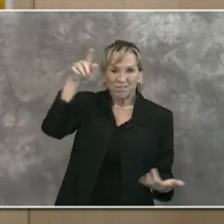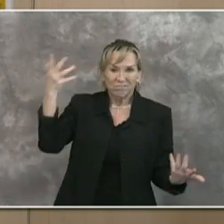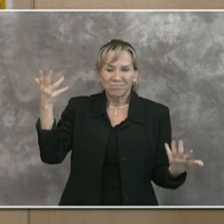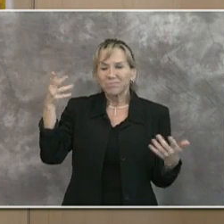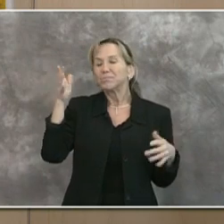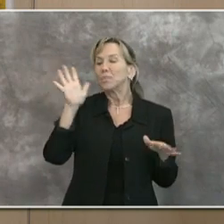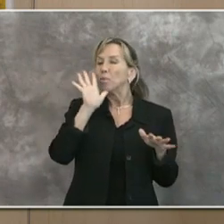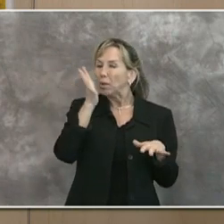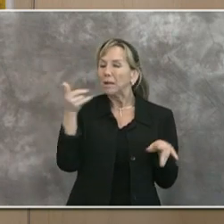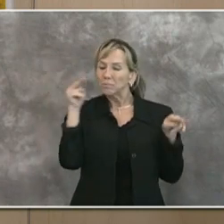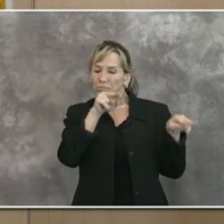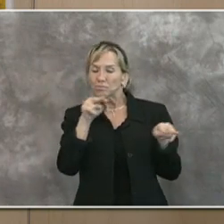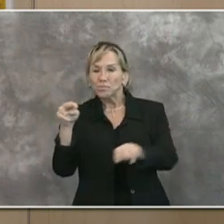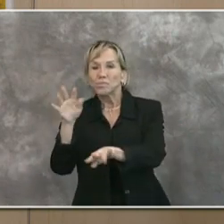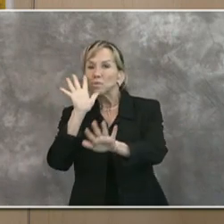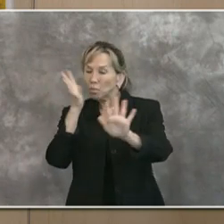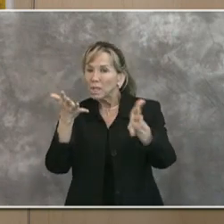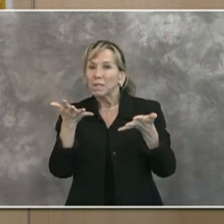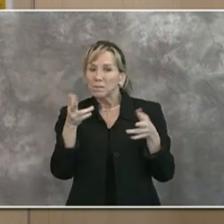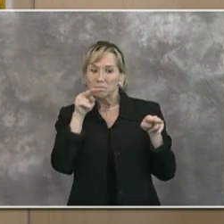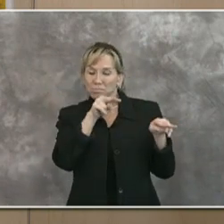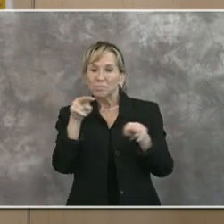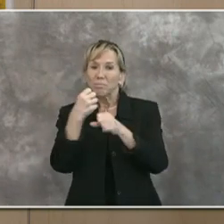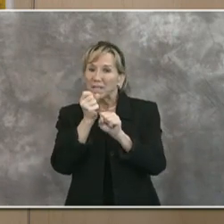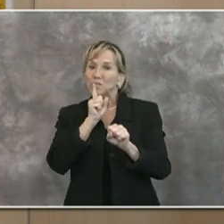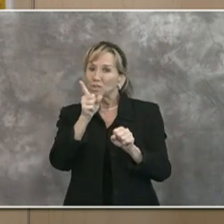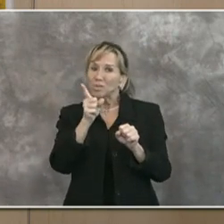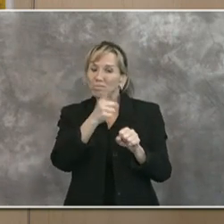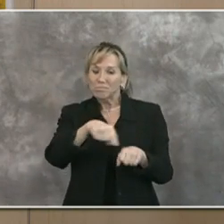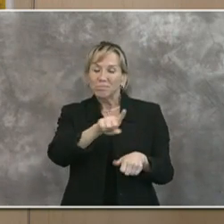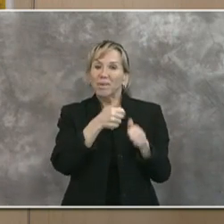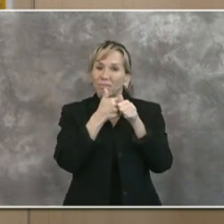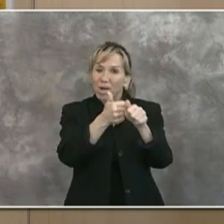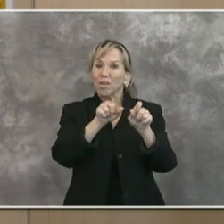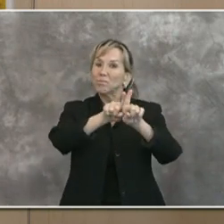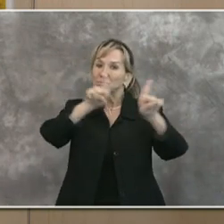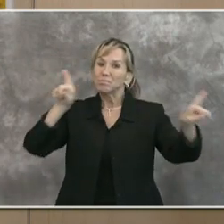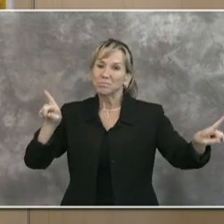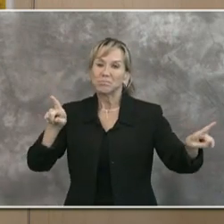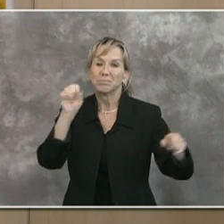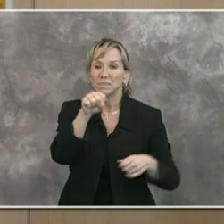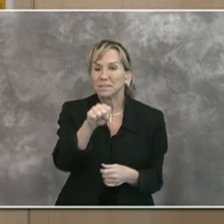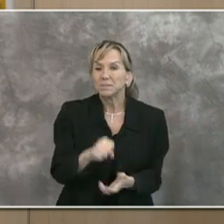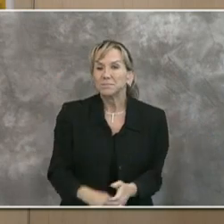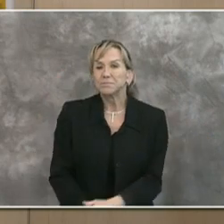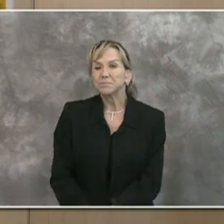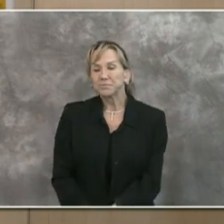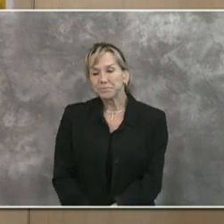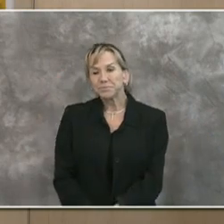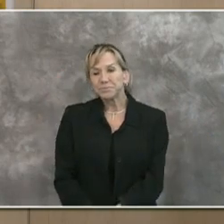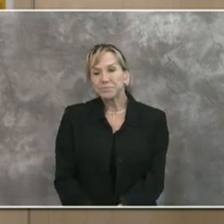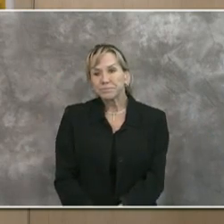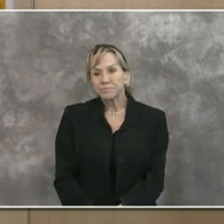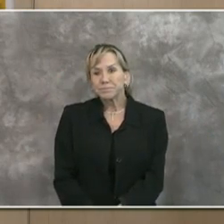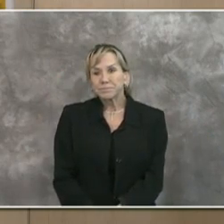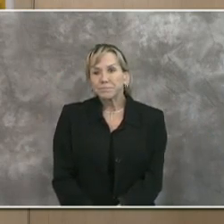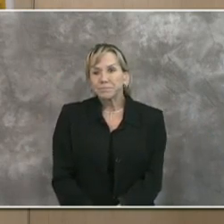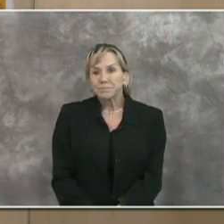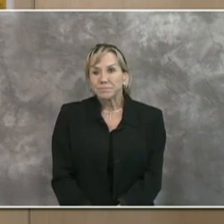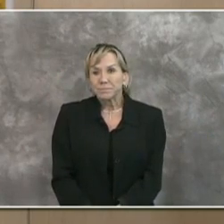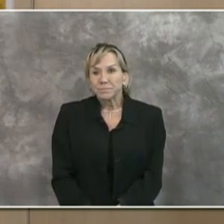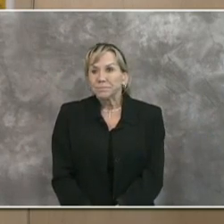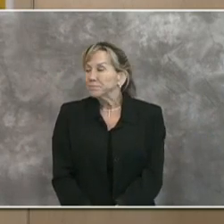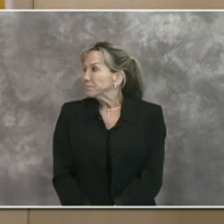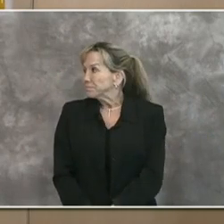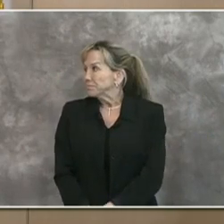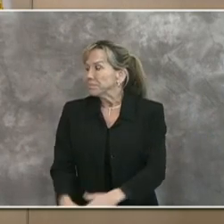there will be enforcement of the social distancing order. Thank you. Dr.